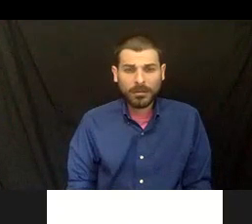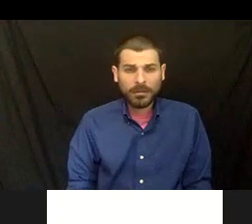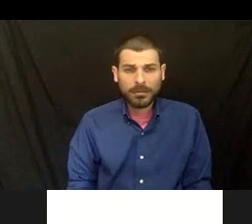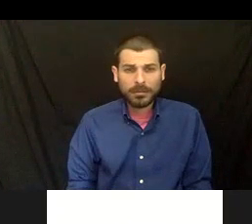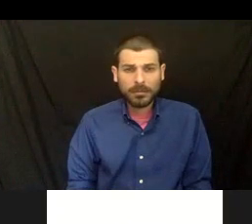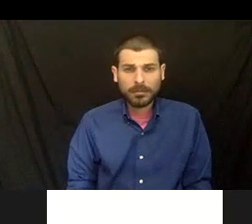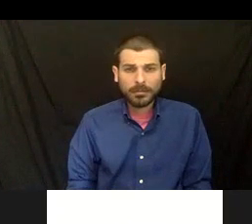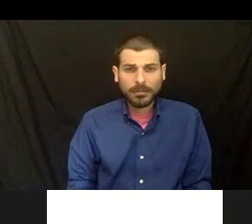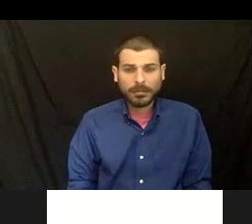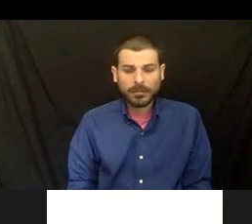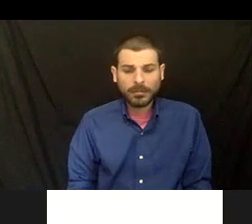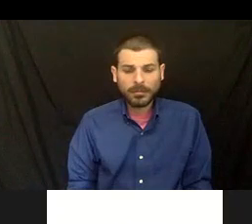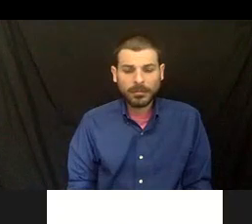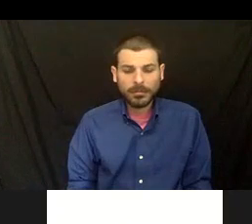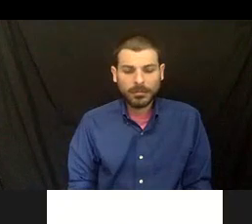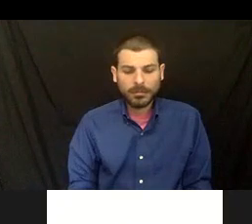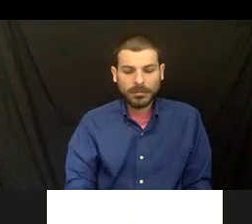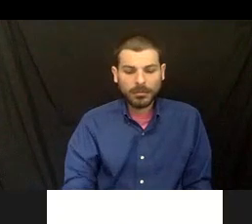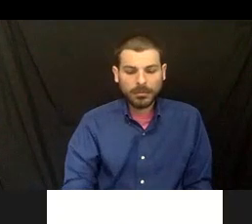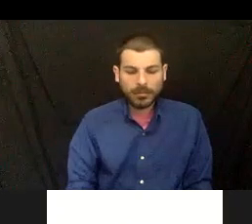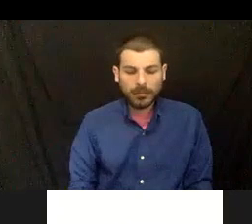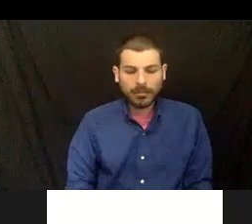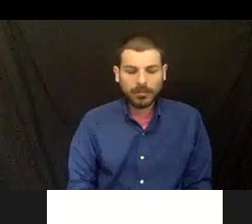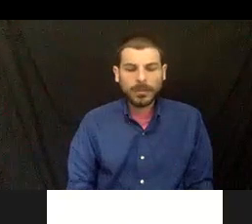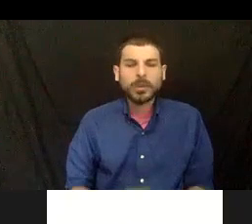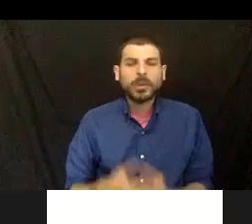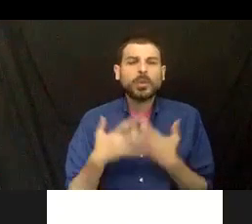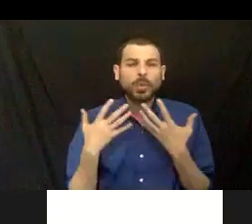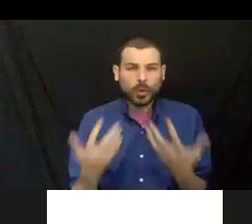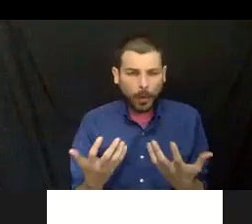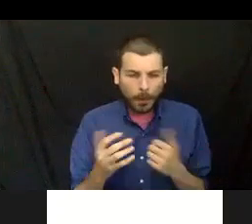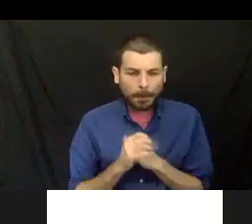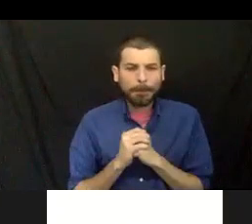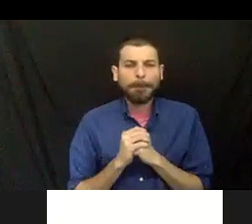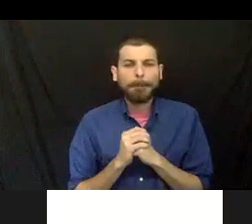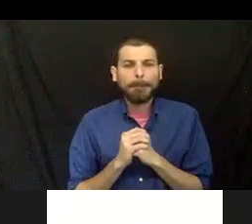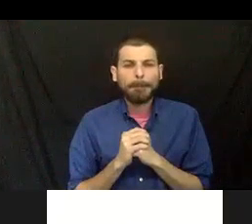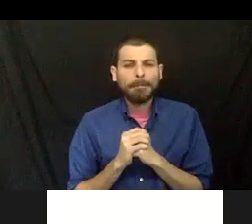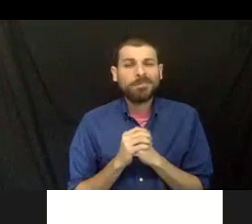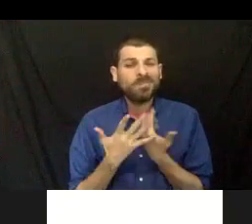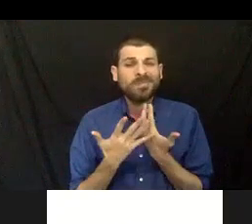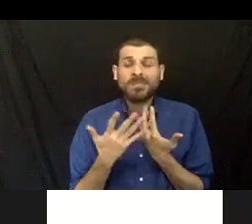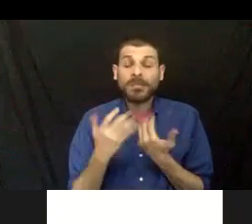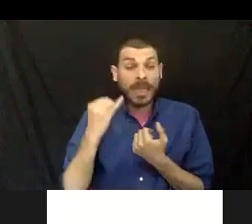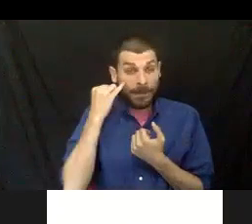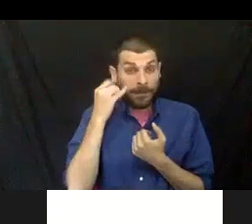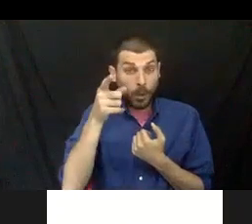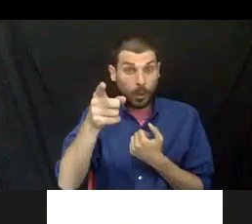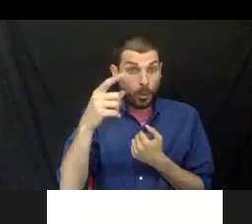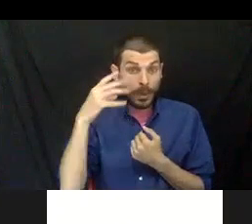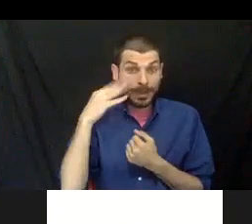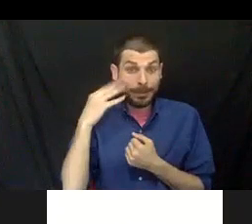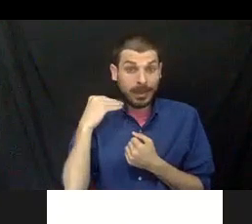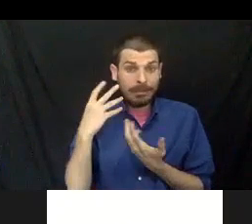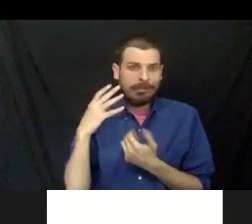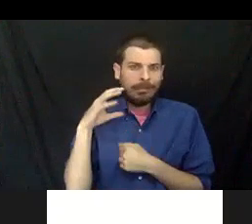So so I could say generally, like if you have a question about if that happened to you, if something happened to you and you want